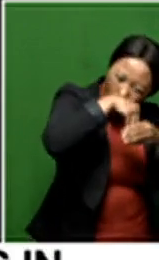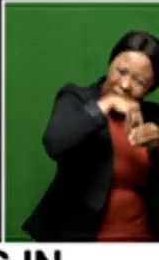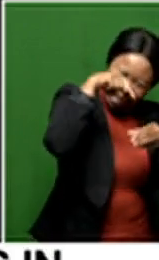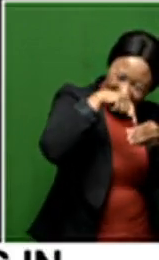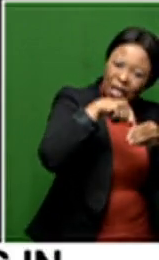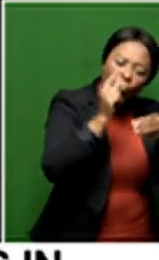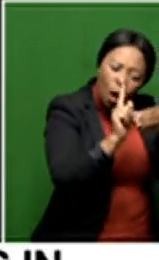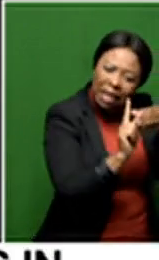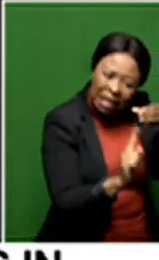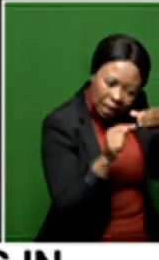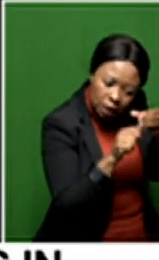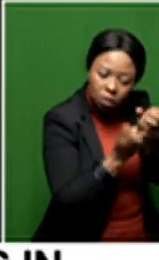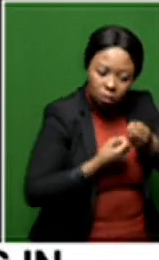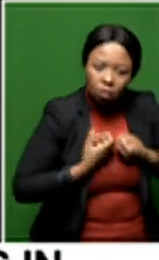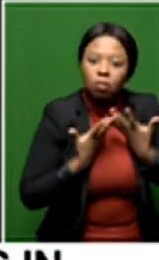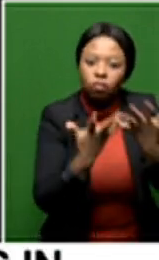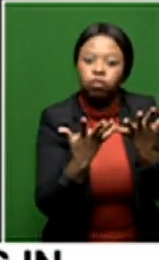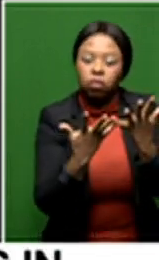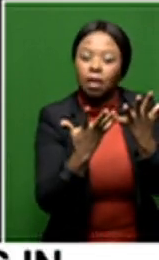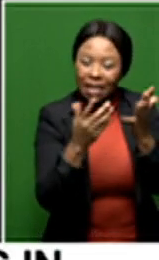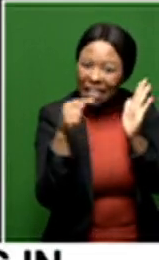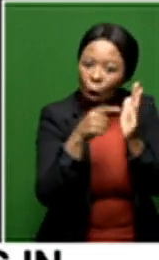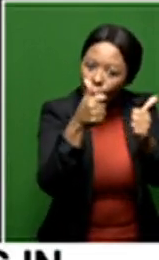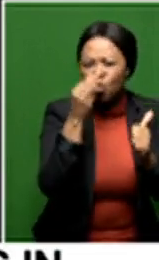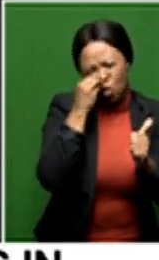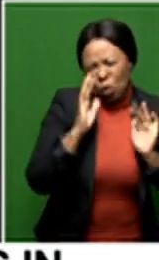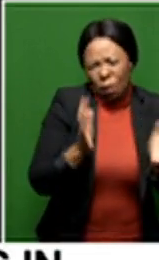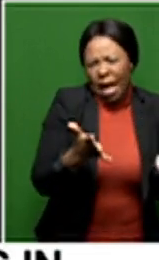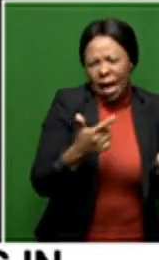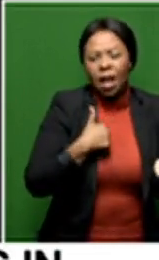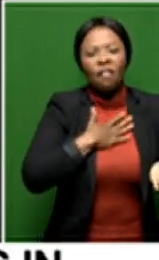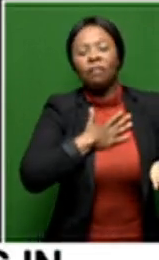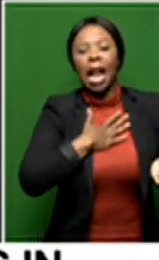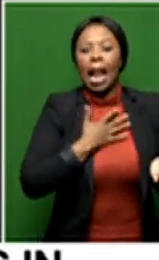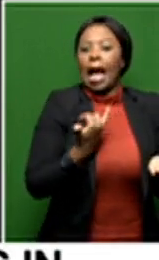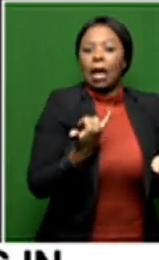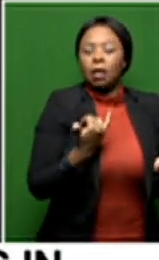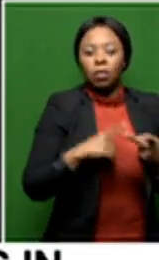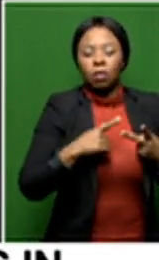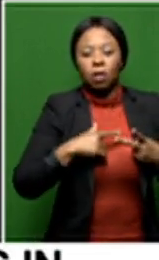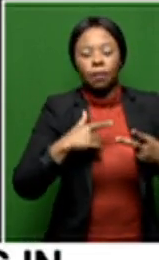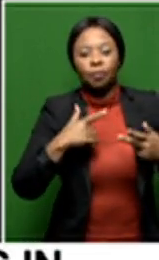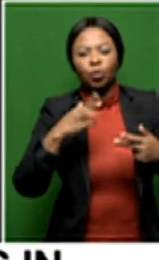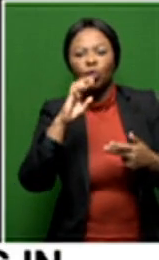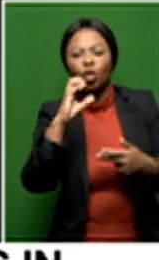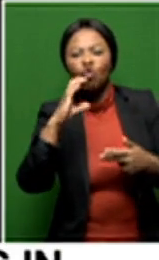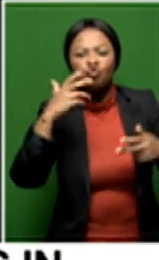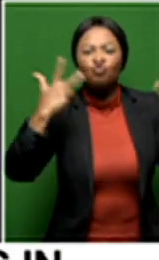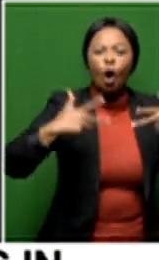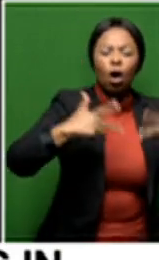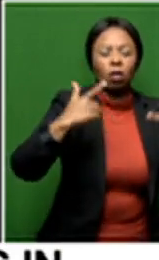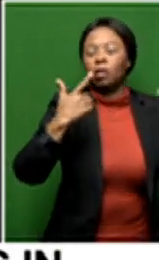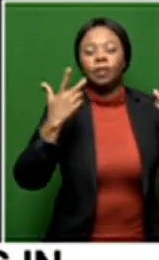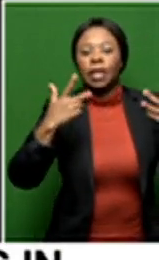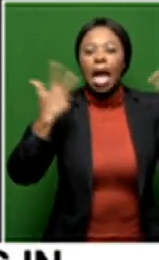but stylistically, I love to do whatever I feel like. So I will do rock, I will do R&B, I will do hip hop, you